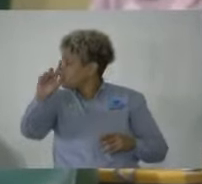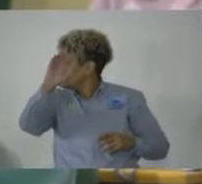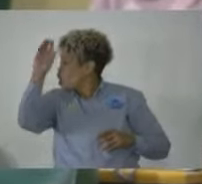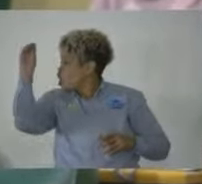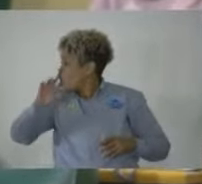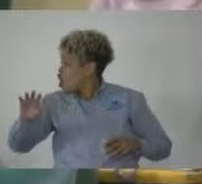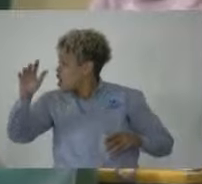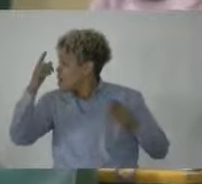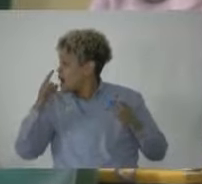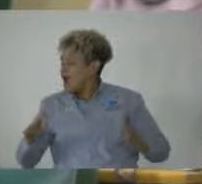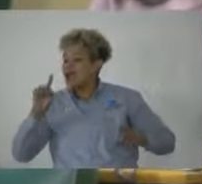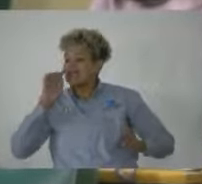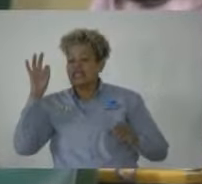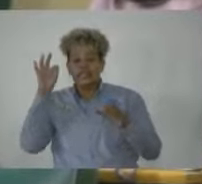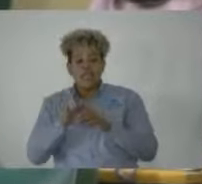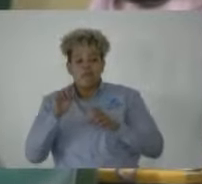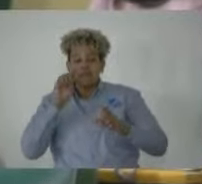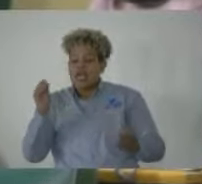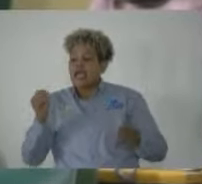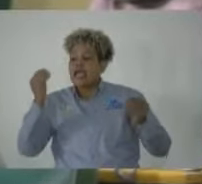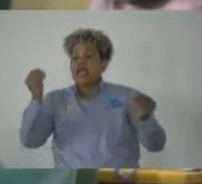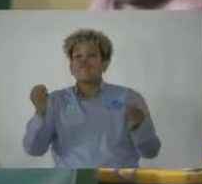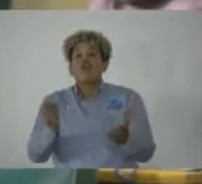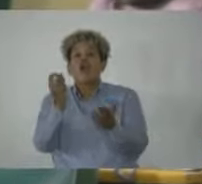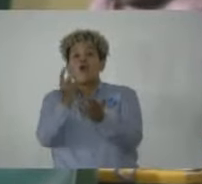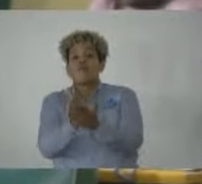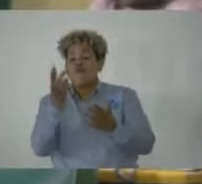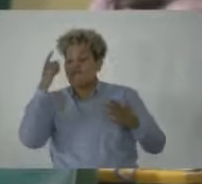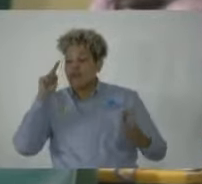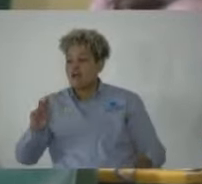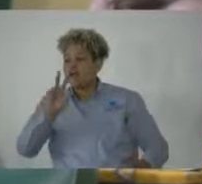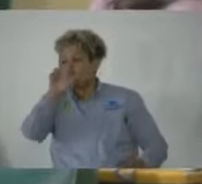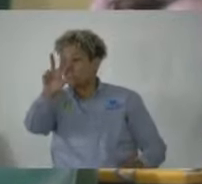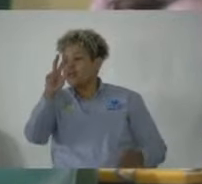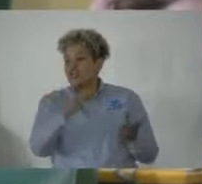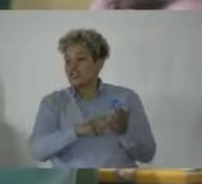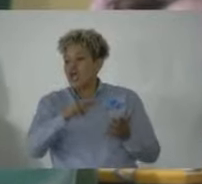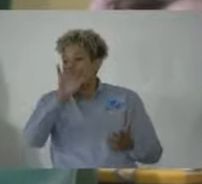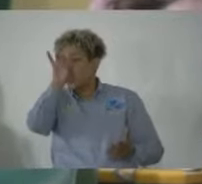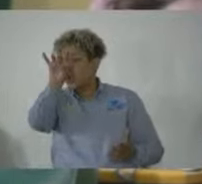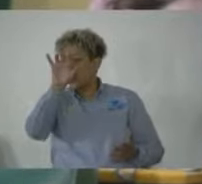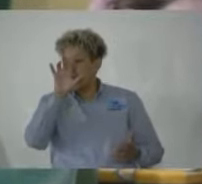companies, the Cabinet has given the approval for